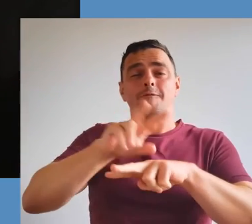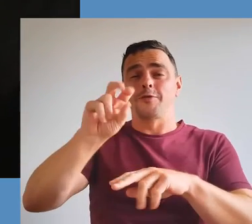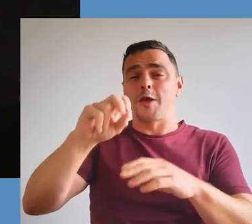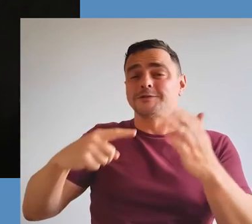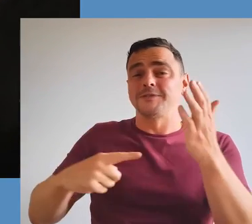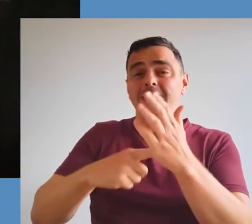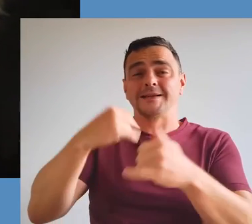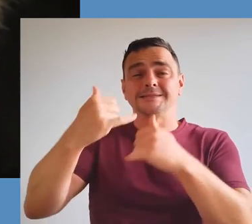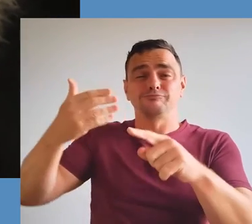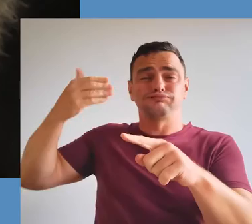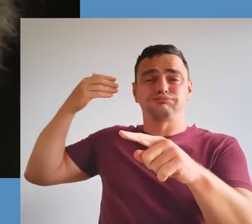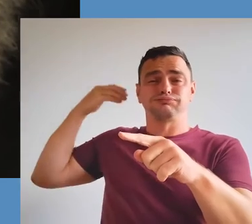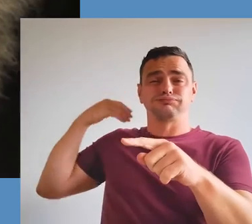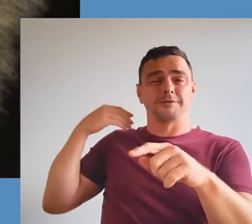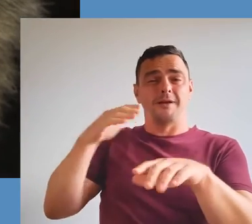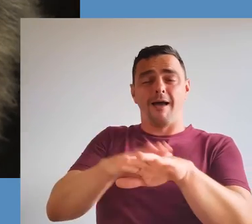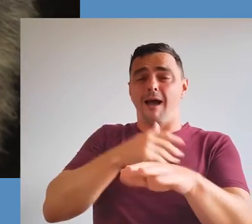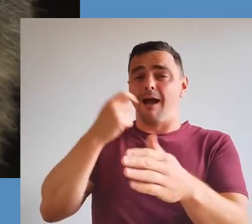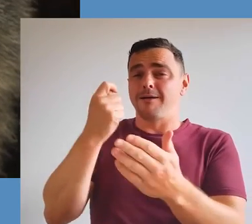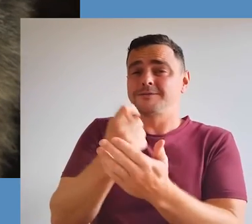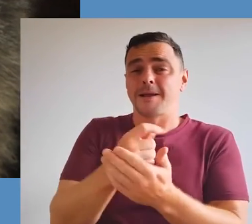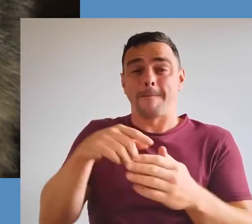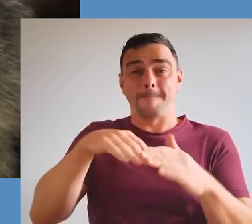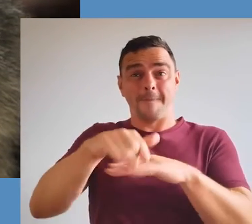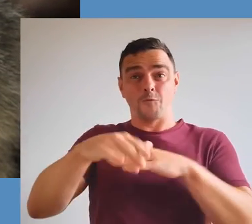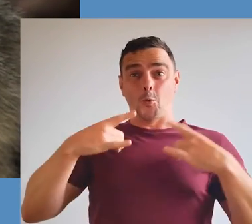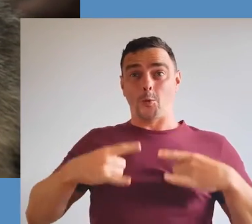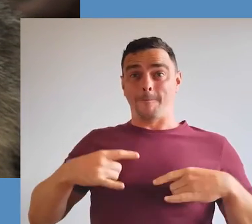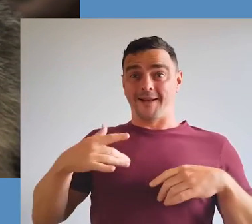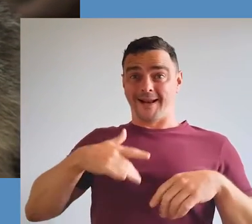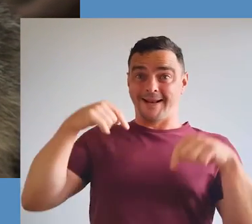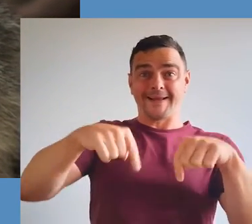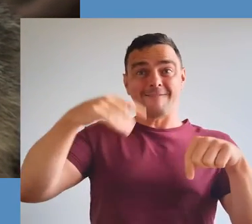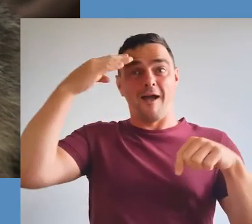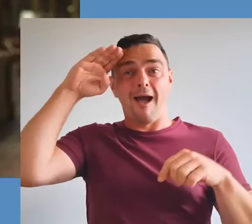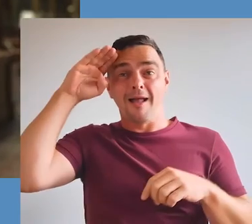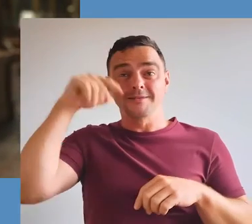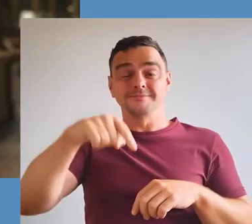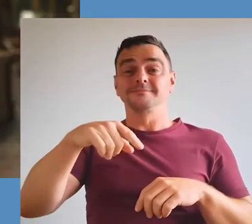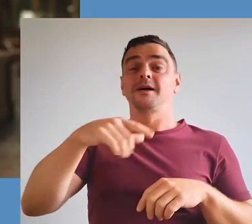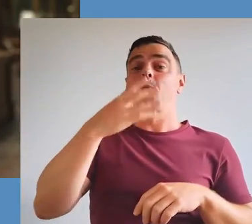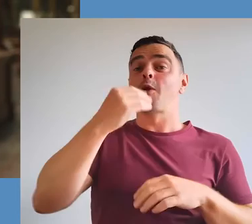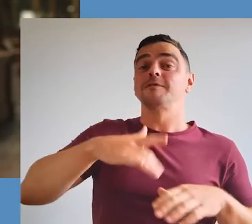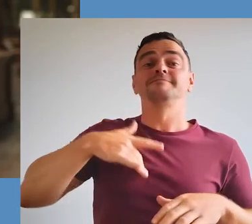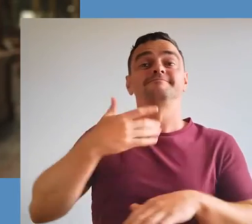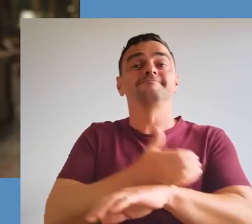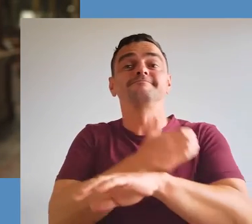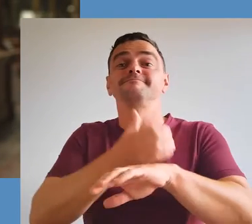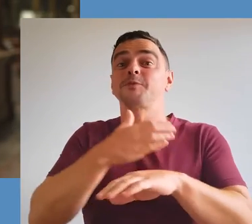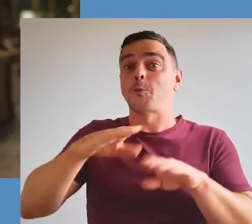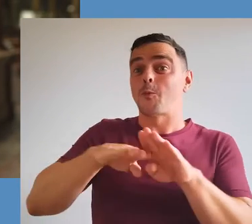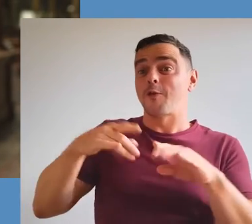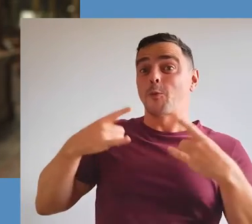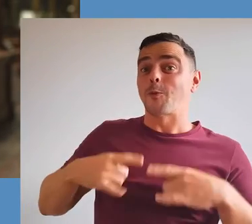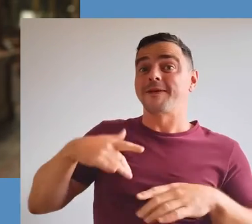and they continued to live alongside us right up until 1786. There are many mentions of wolves in